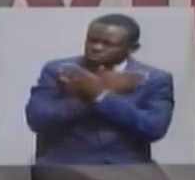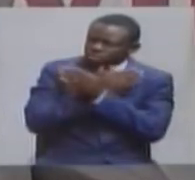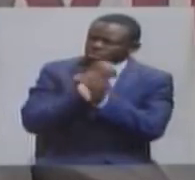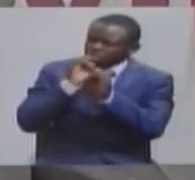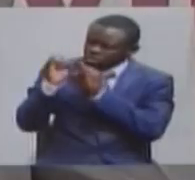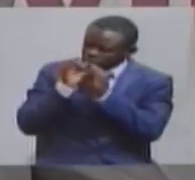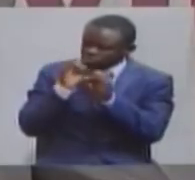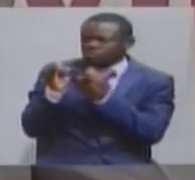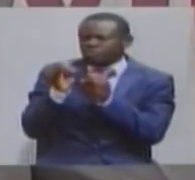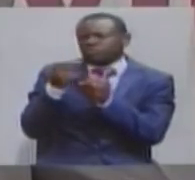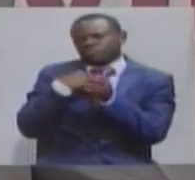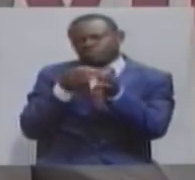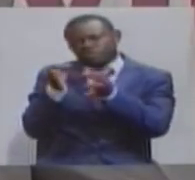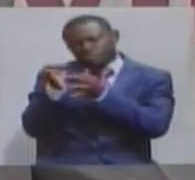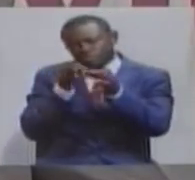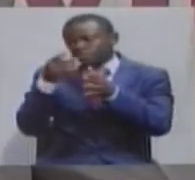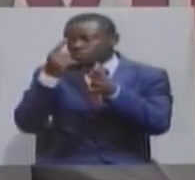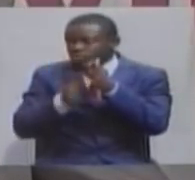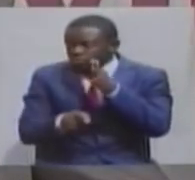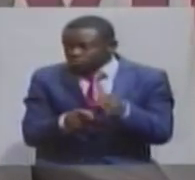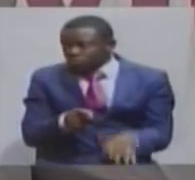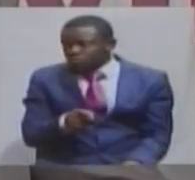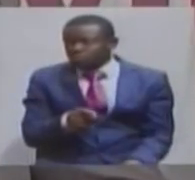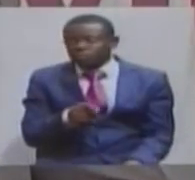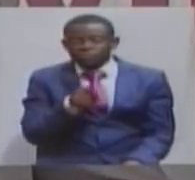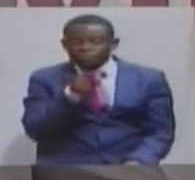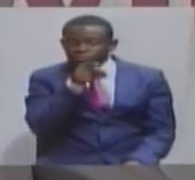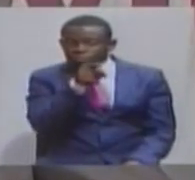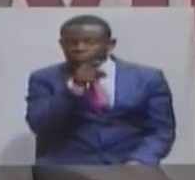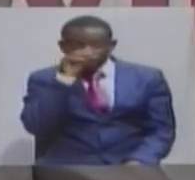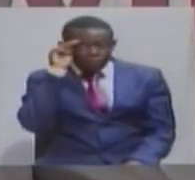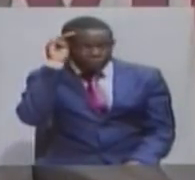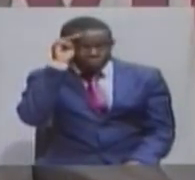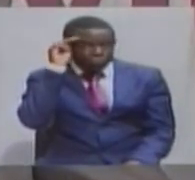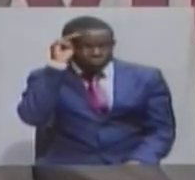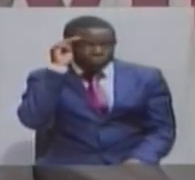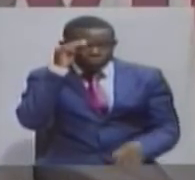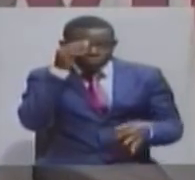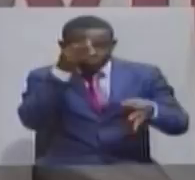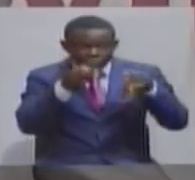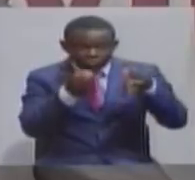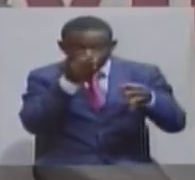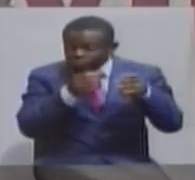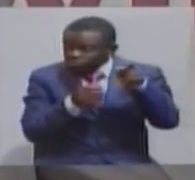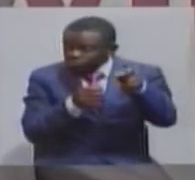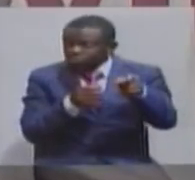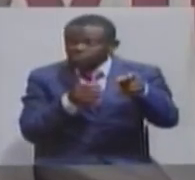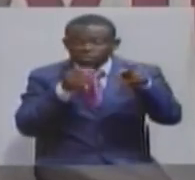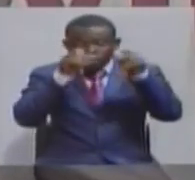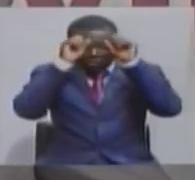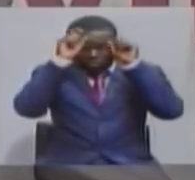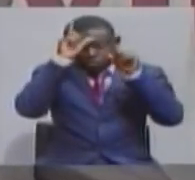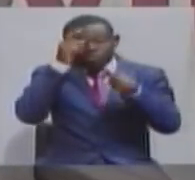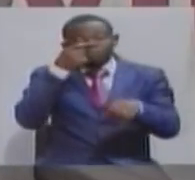had instructed the Minister of Justice to announce to the public that there was